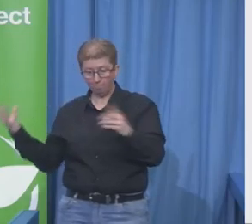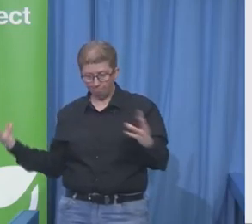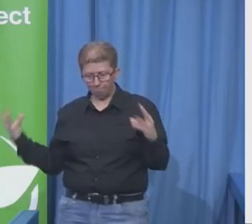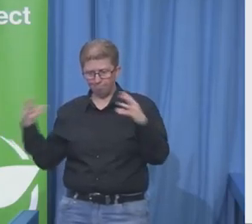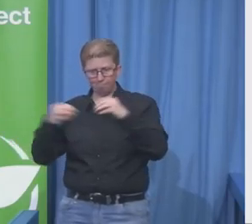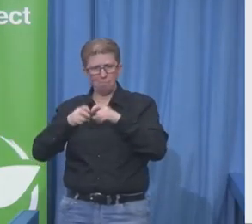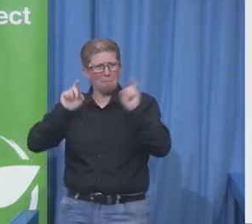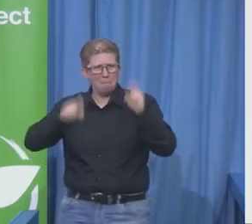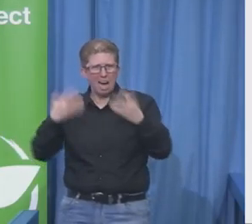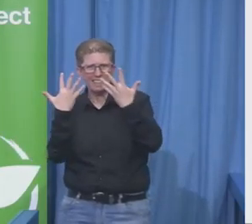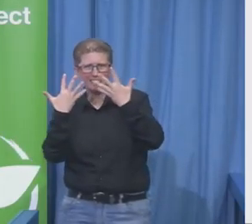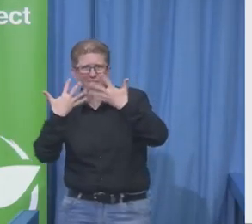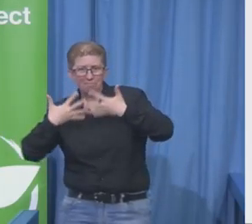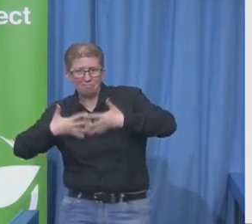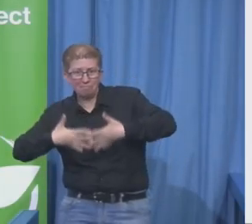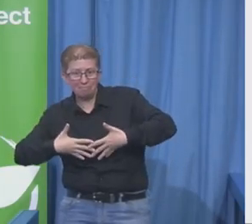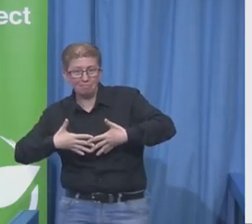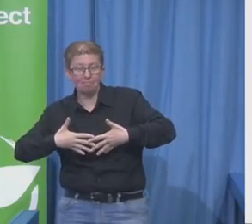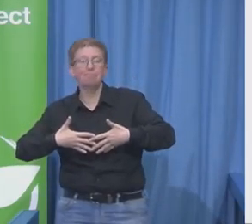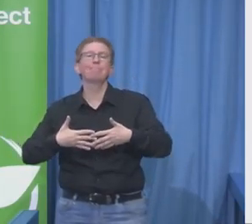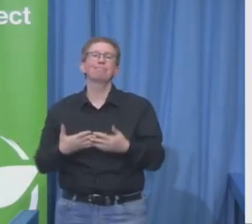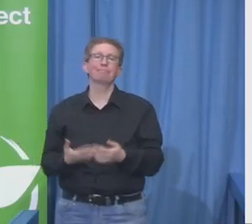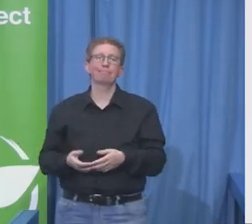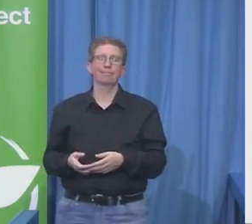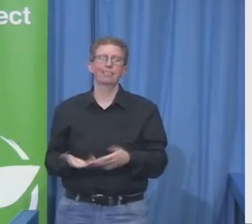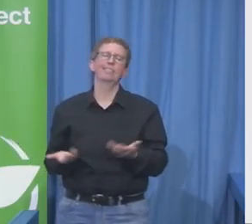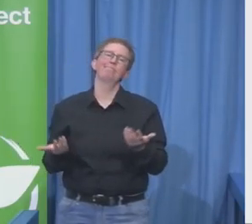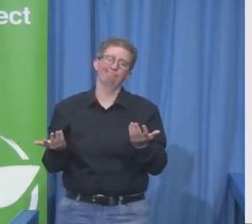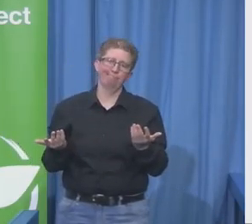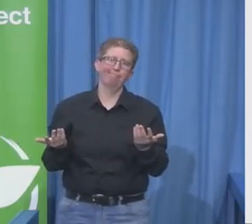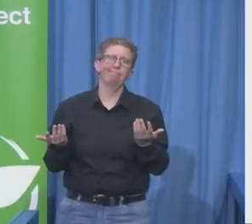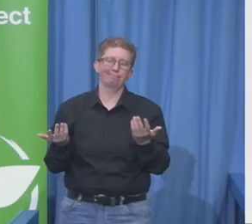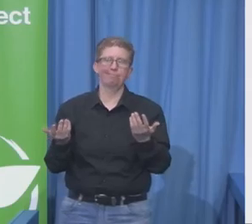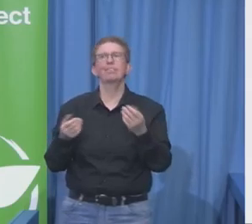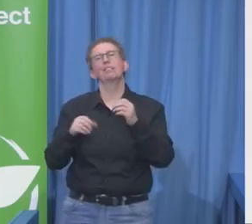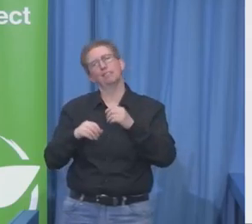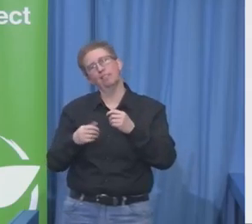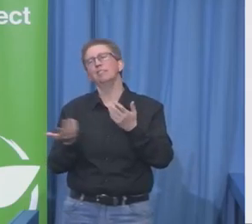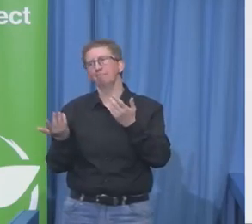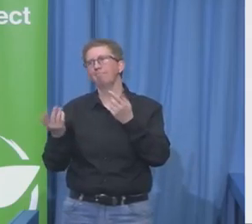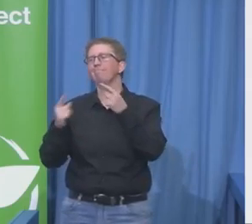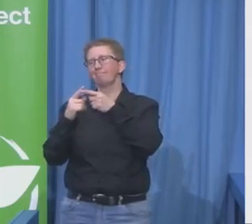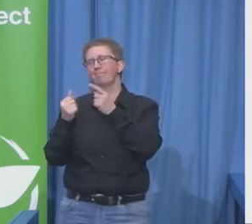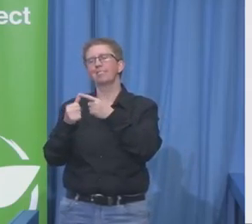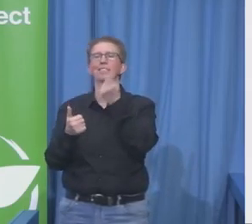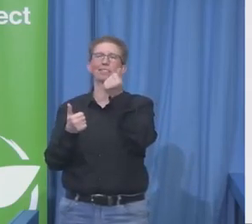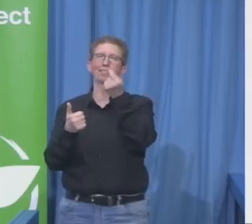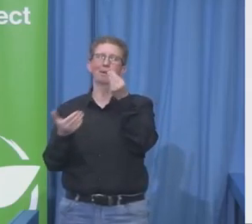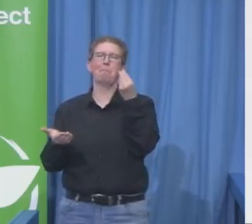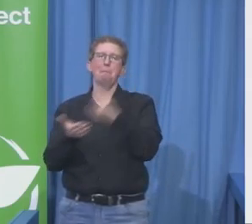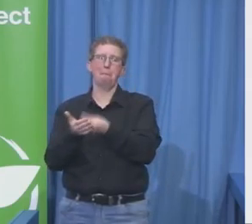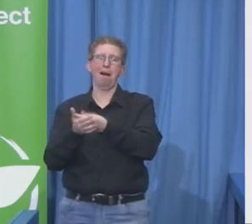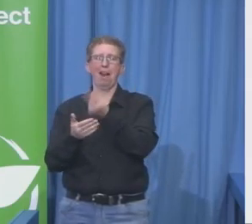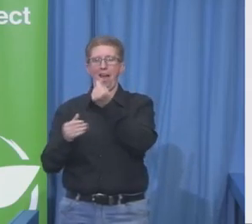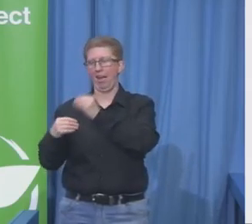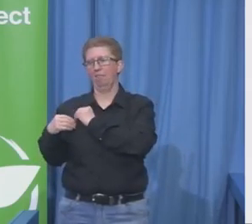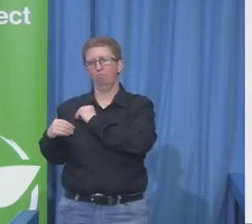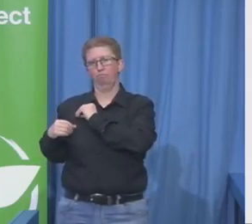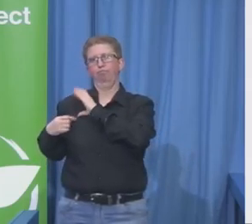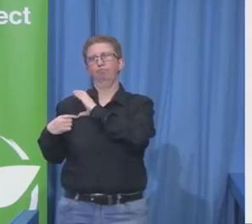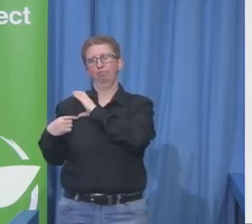have in our multicultural environment, on the important soft skills